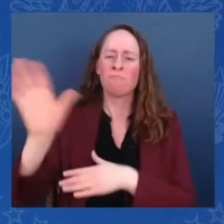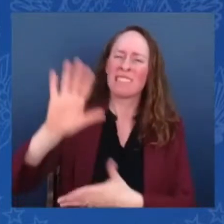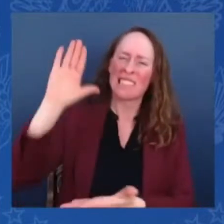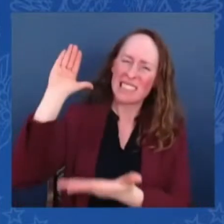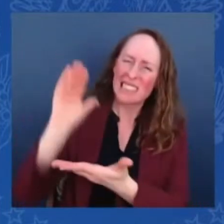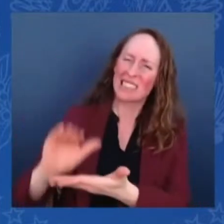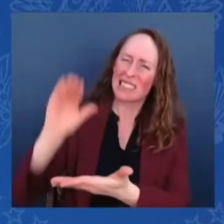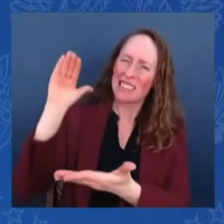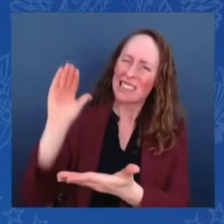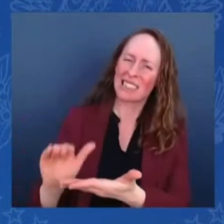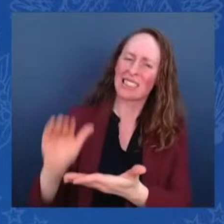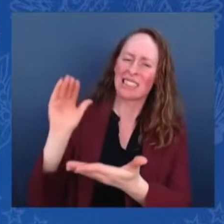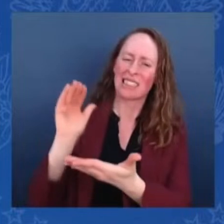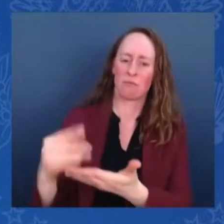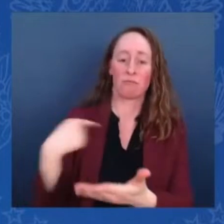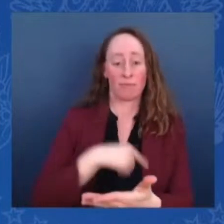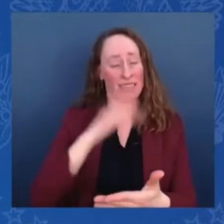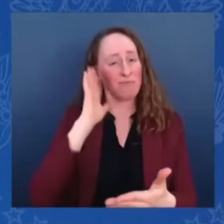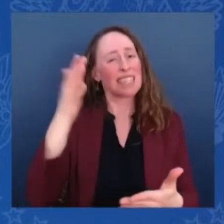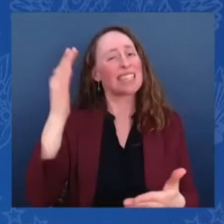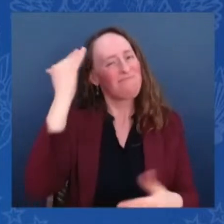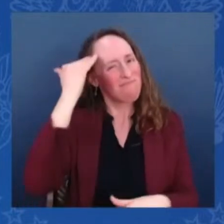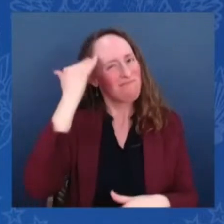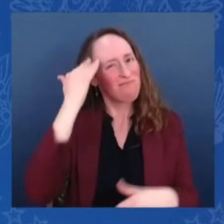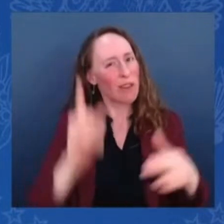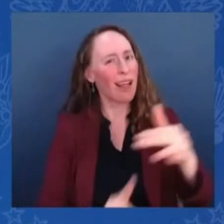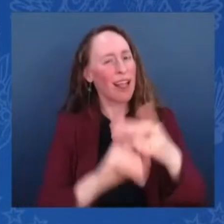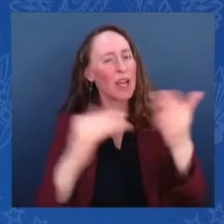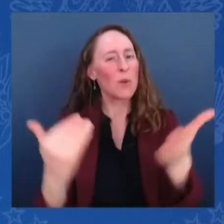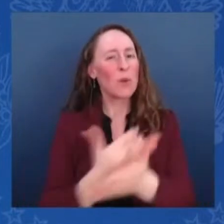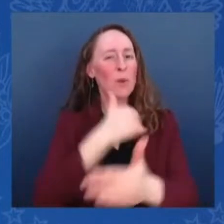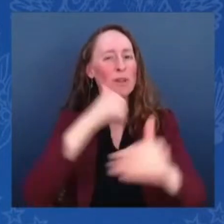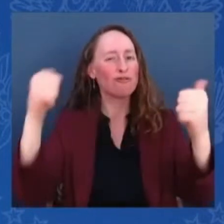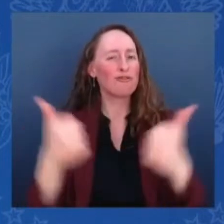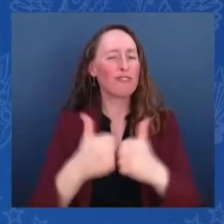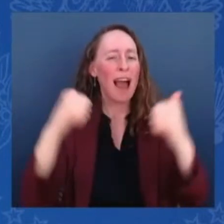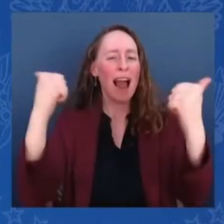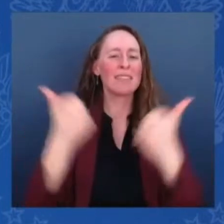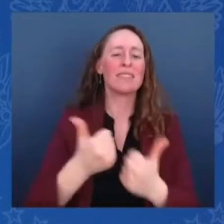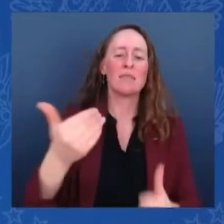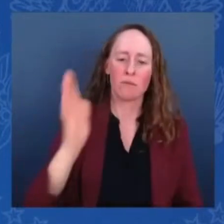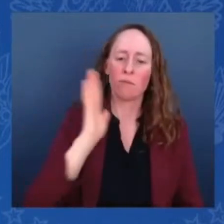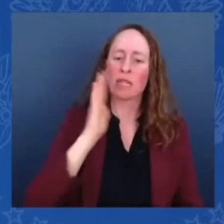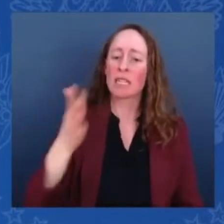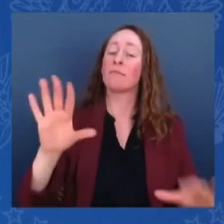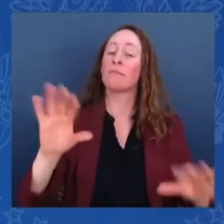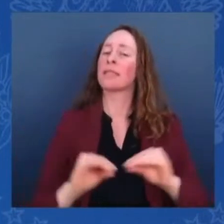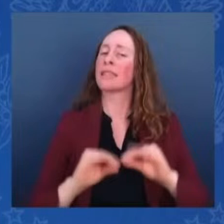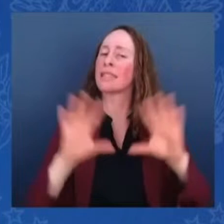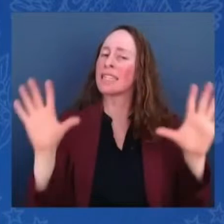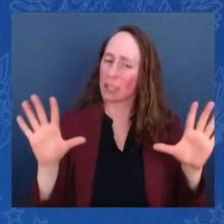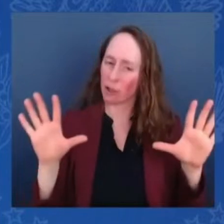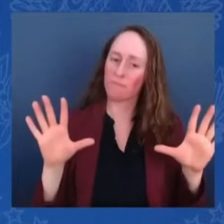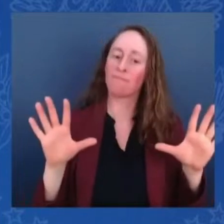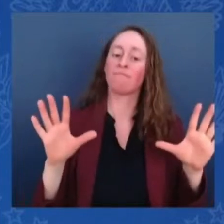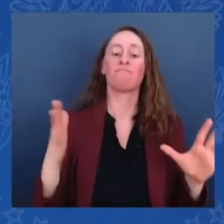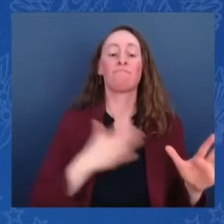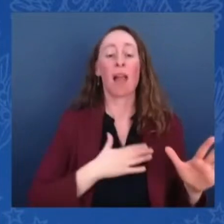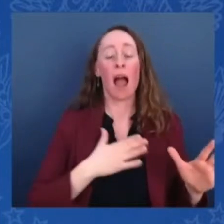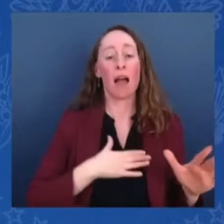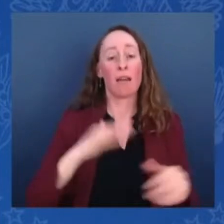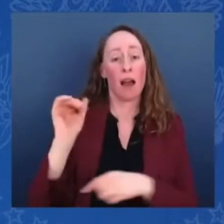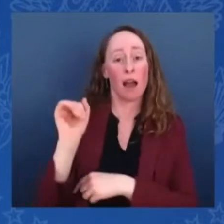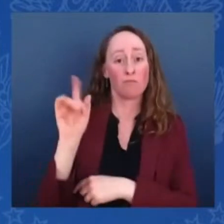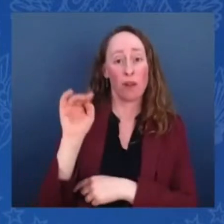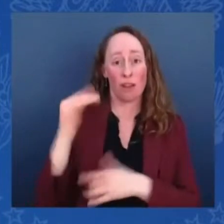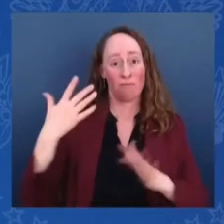ahead. But even so, it's clear my administration is leaving the next administration with a very strong hand